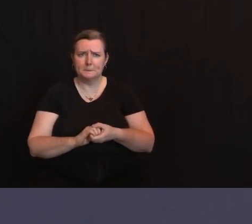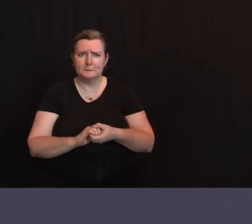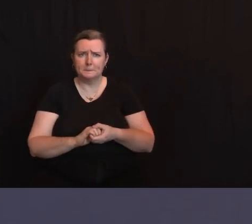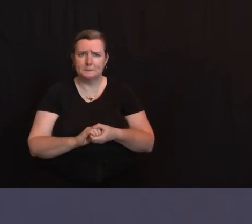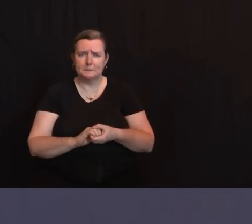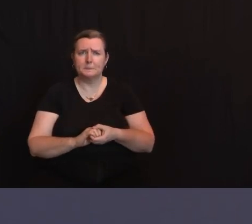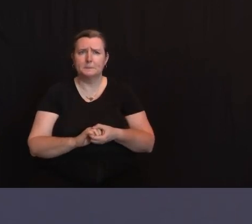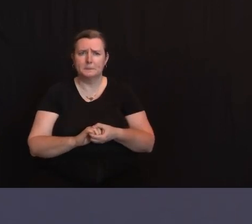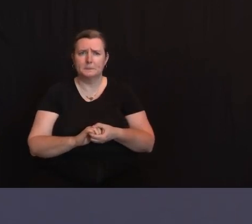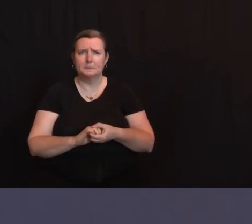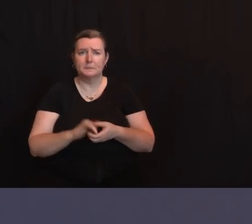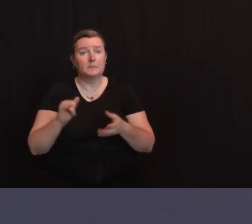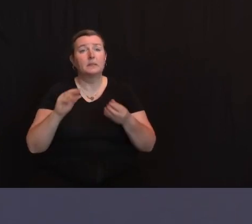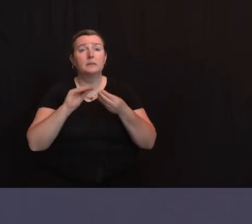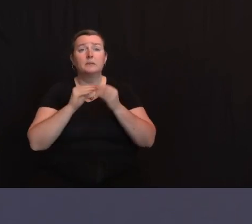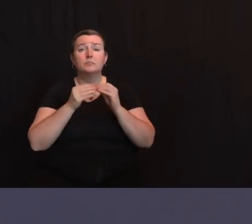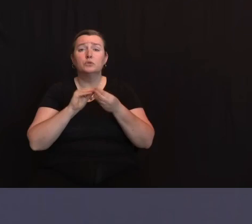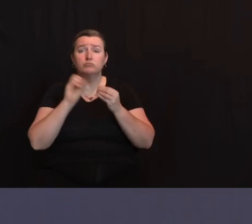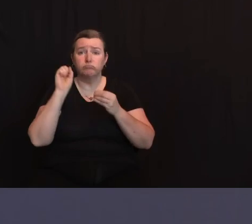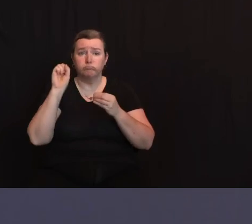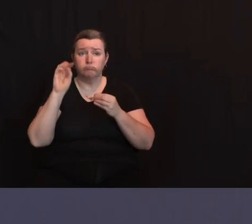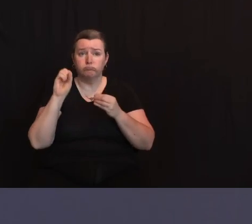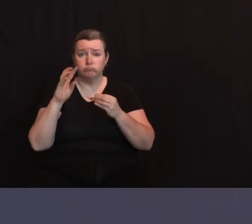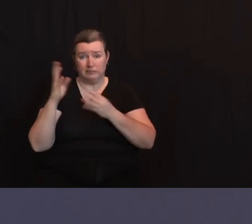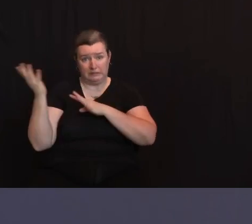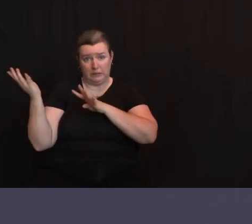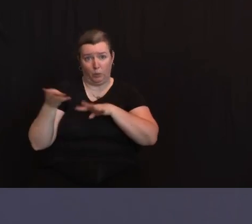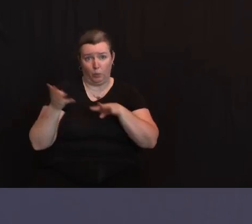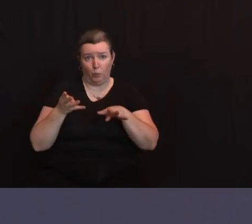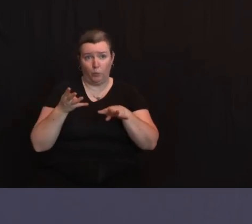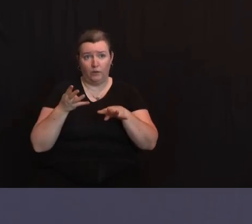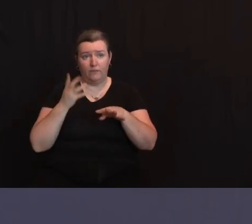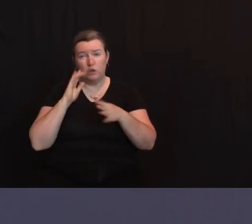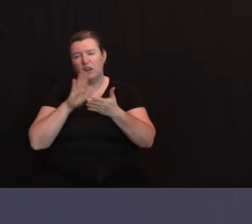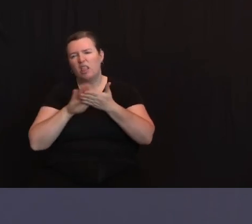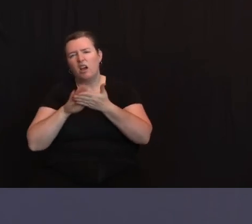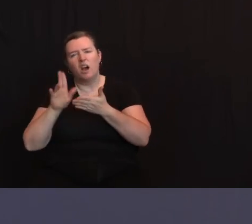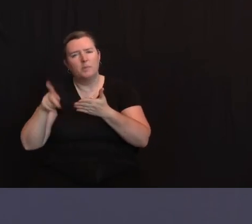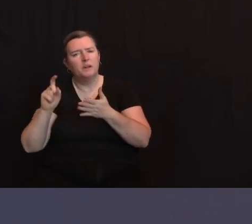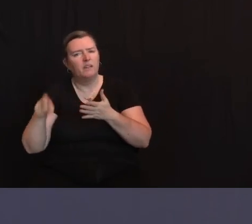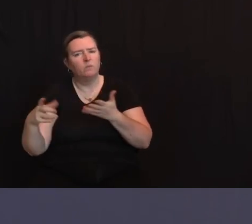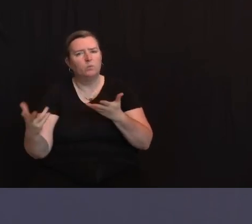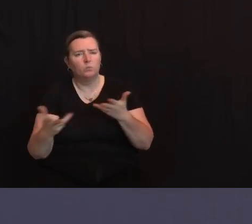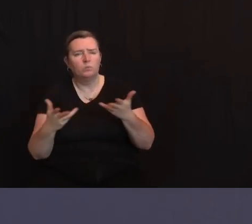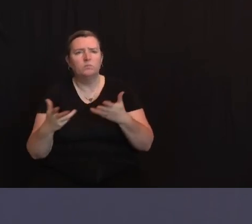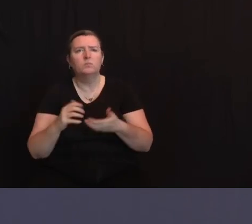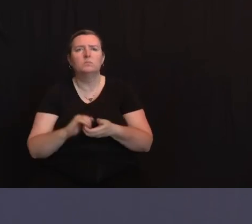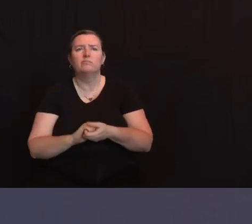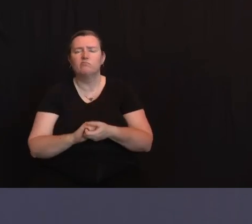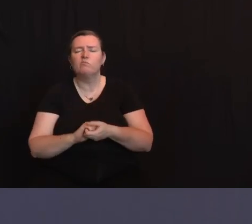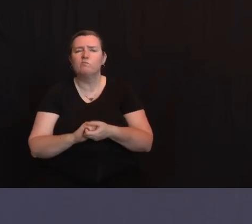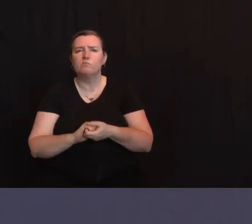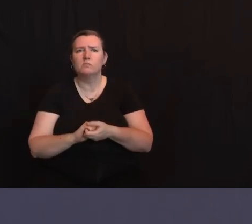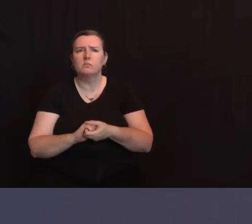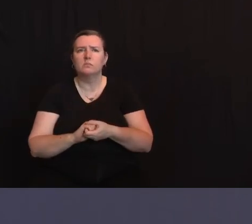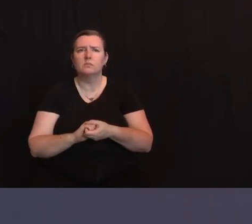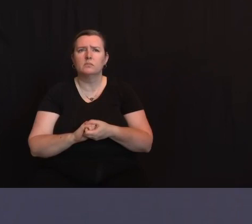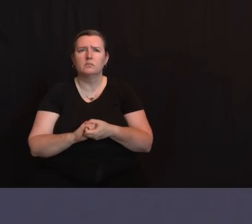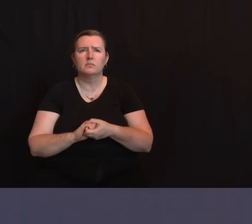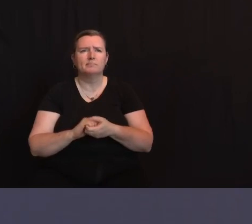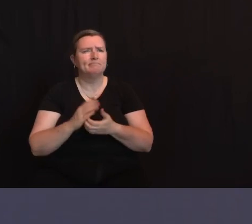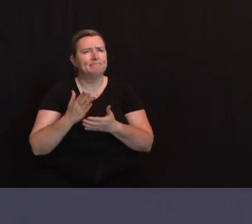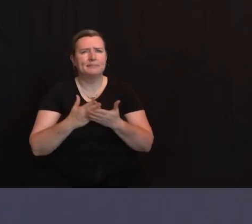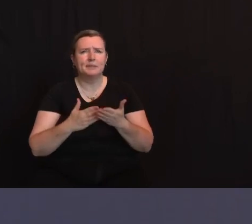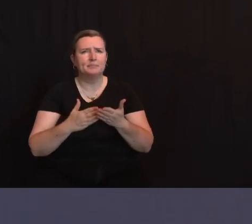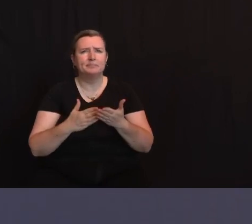of today or tomorrow. So hopefully, whether it's virtual tomorrow or in person on Friday, we can button down a couple of the loose